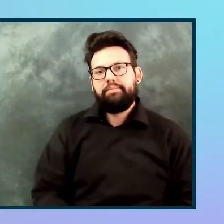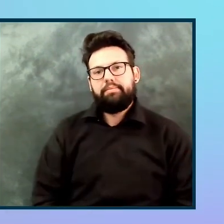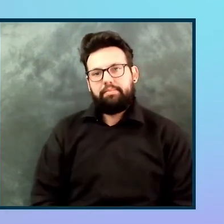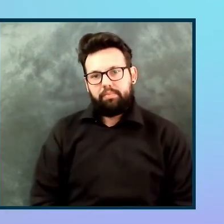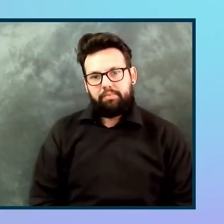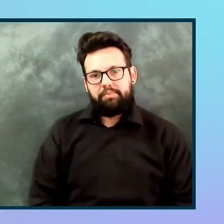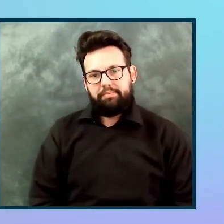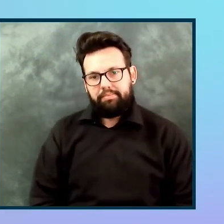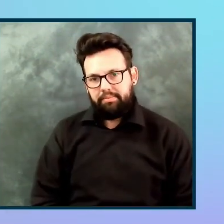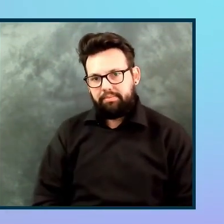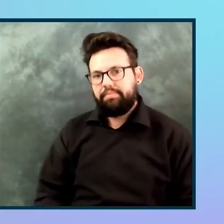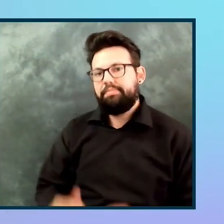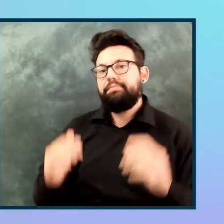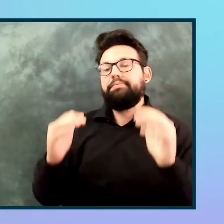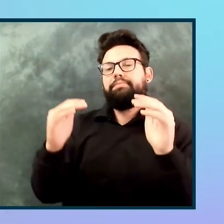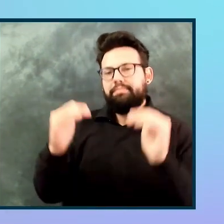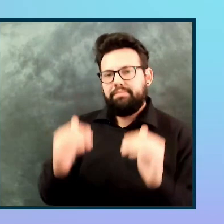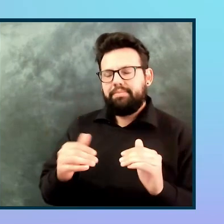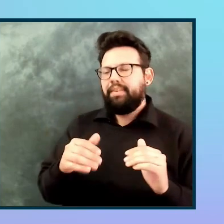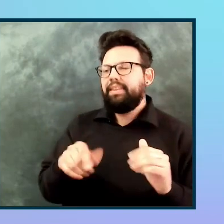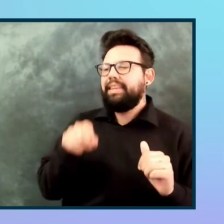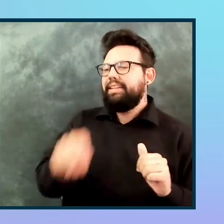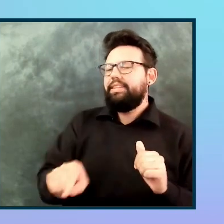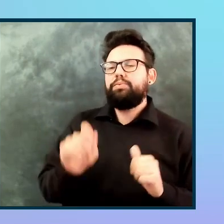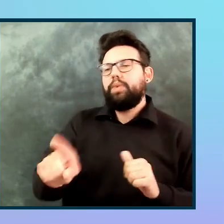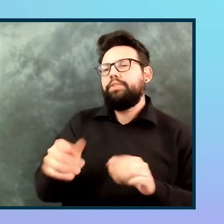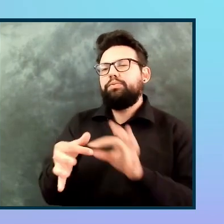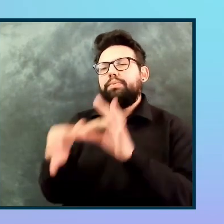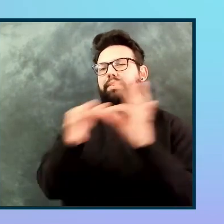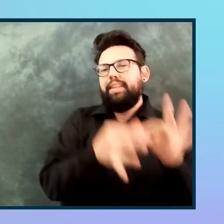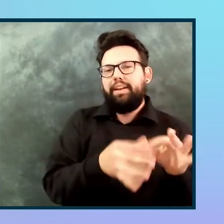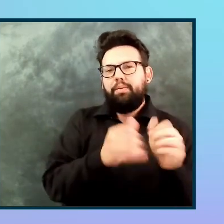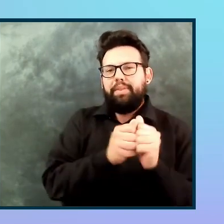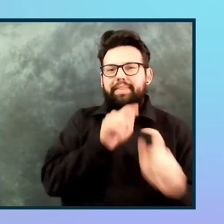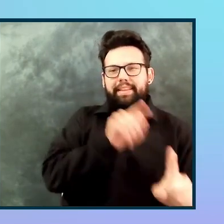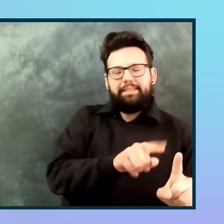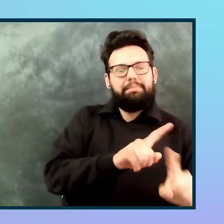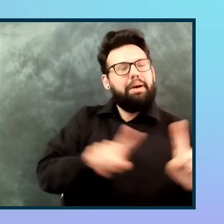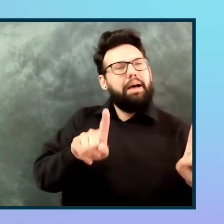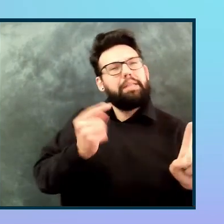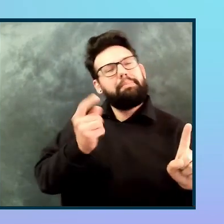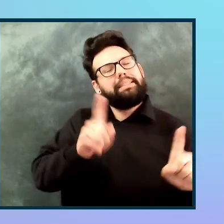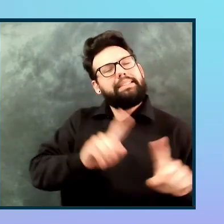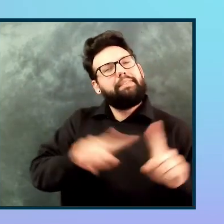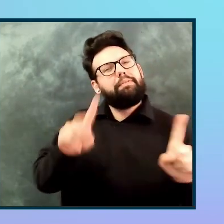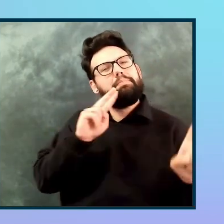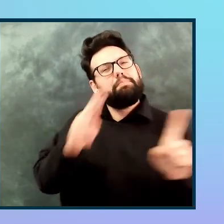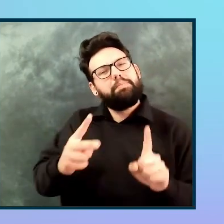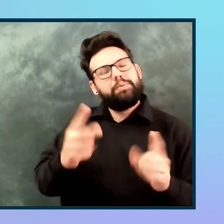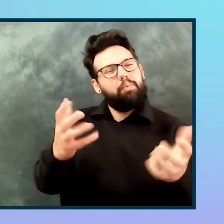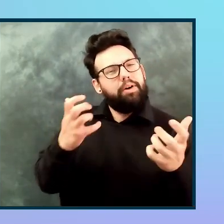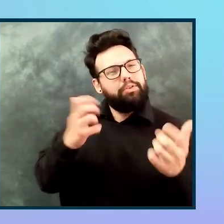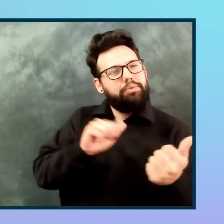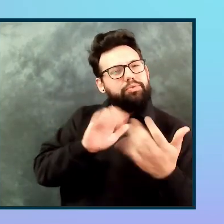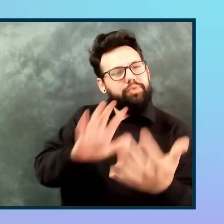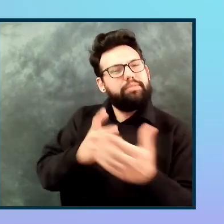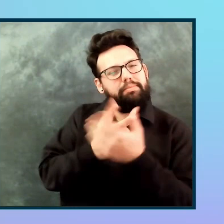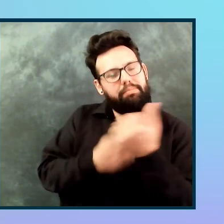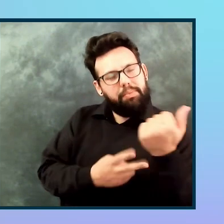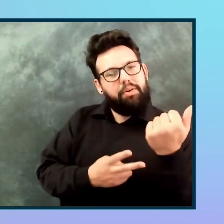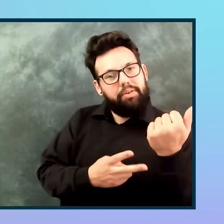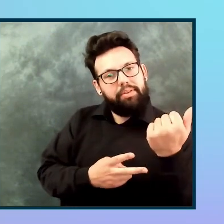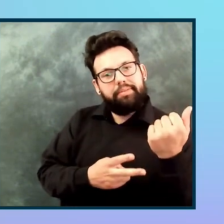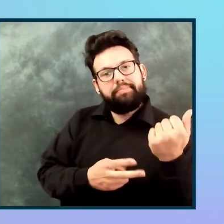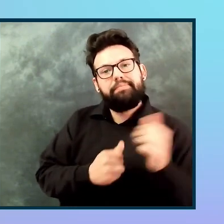Okay. I think this next question kind of goes back to the other one, but it has a little bit of a different flavor. So I want to make sure that we address it. So